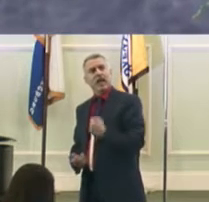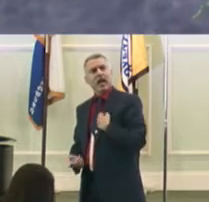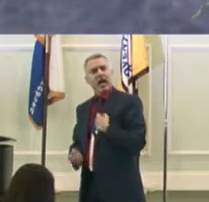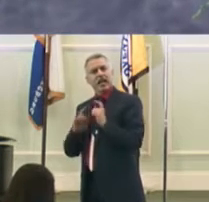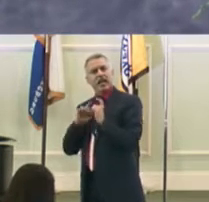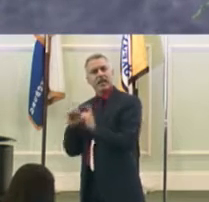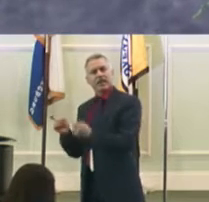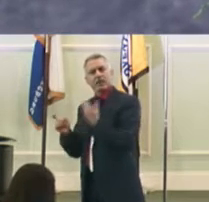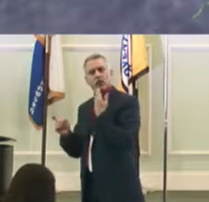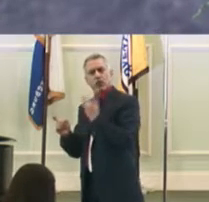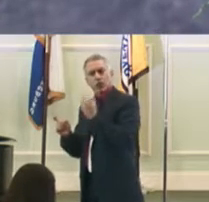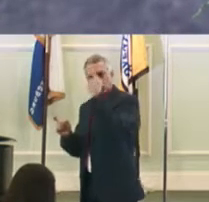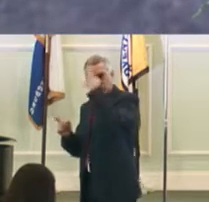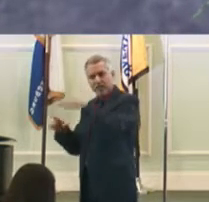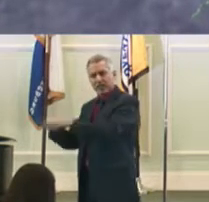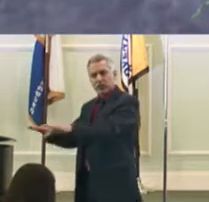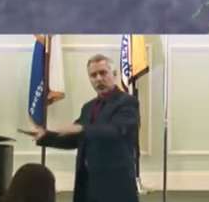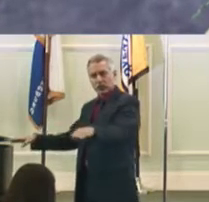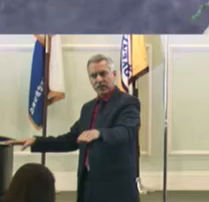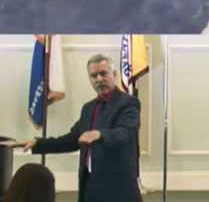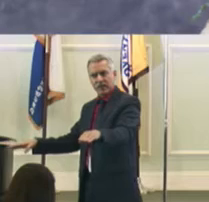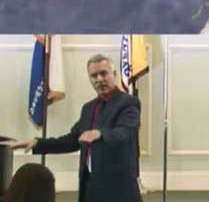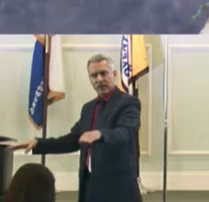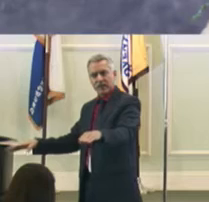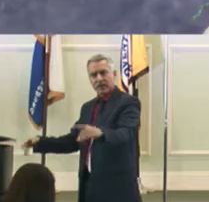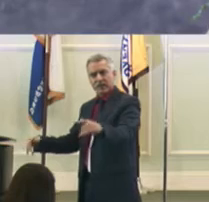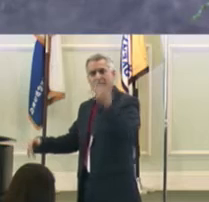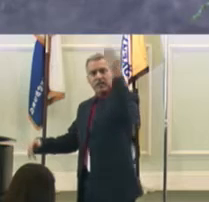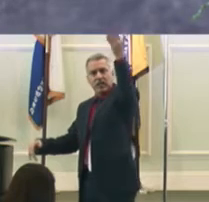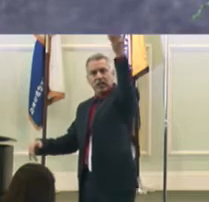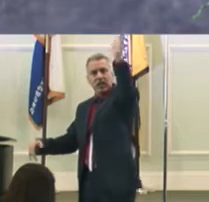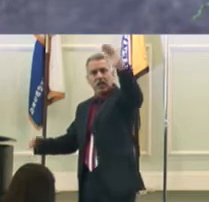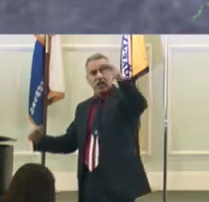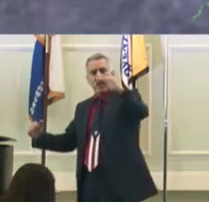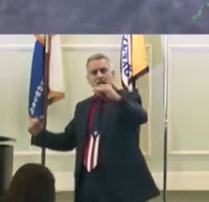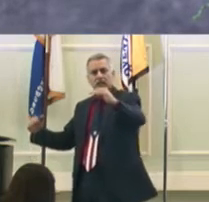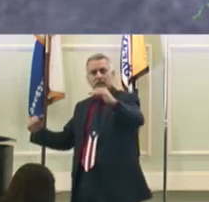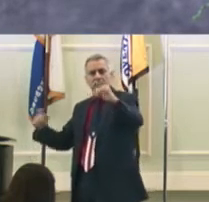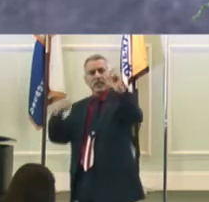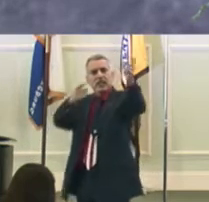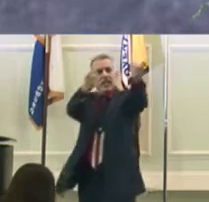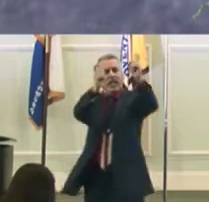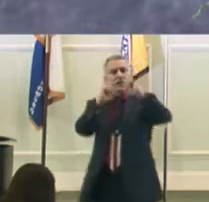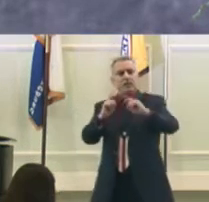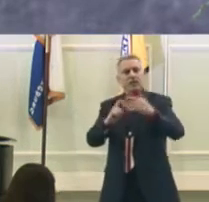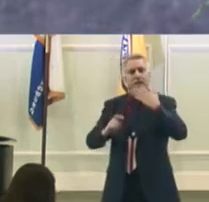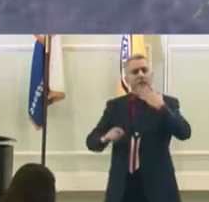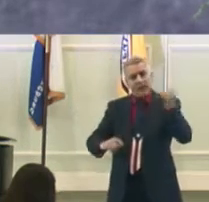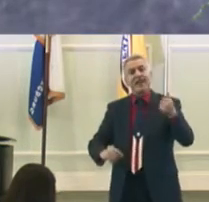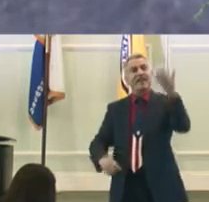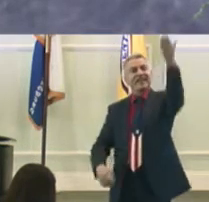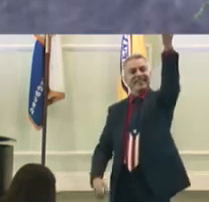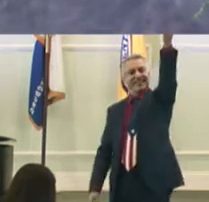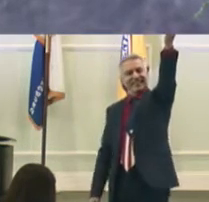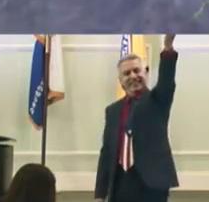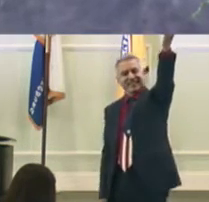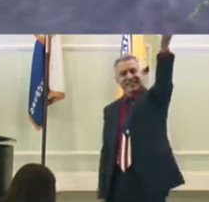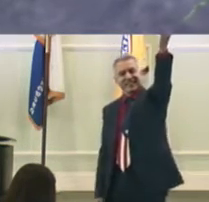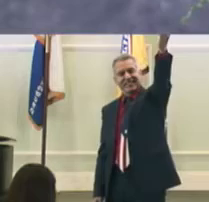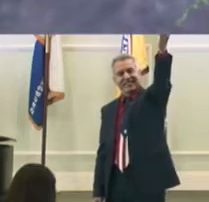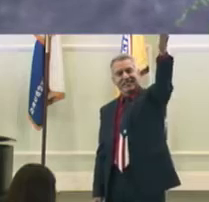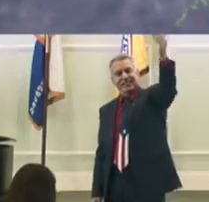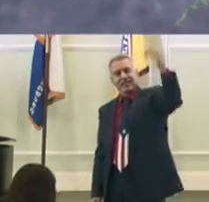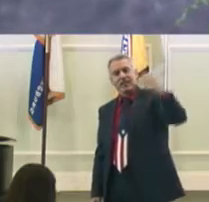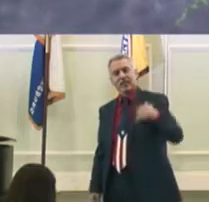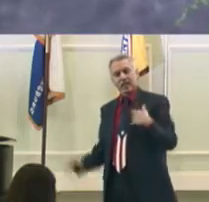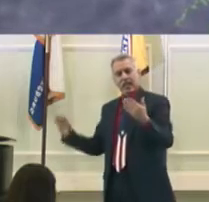This is not who the Father is what he's saying here. So a few points that I think we should consider. Maybe say what you're